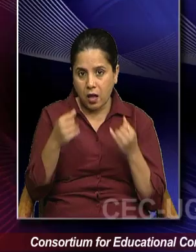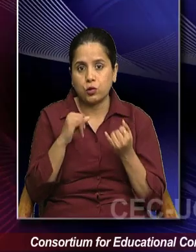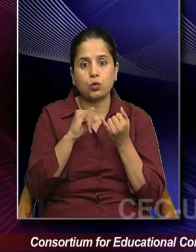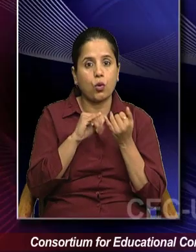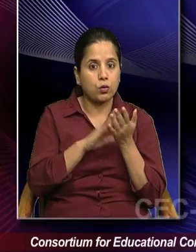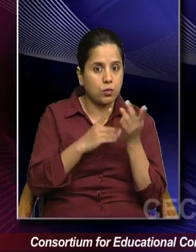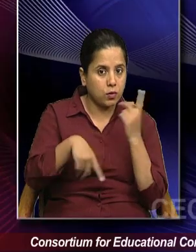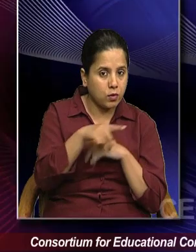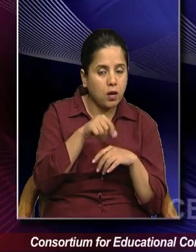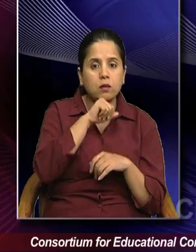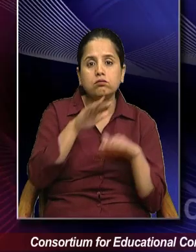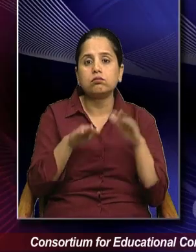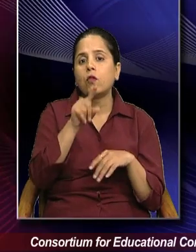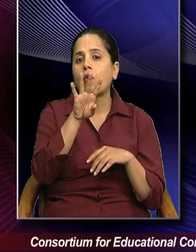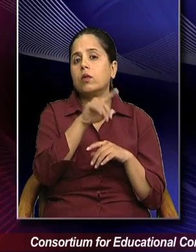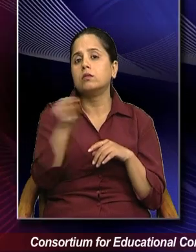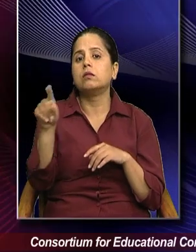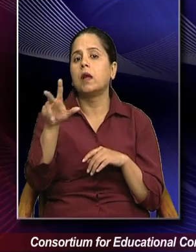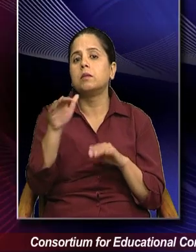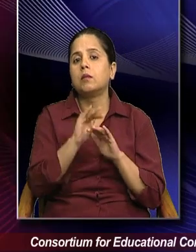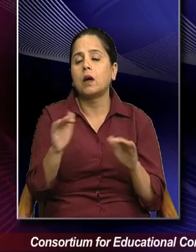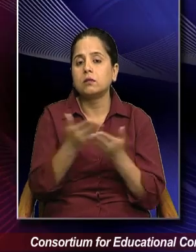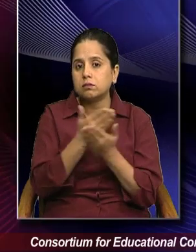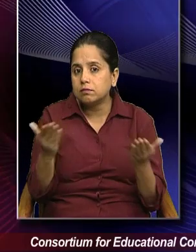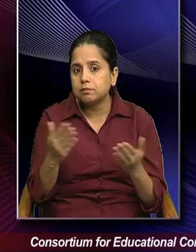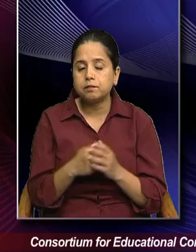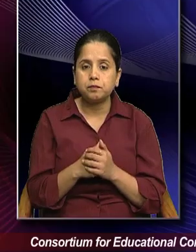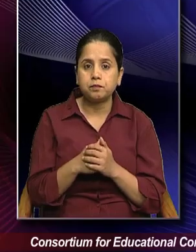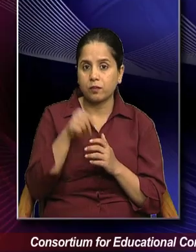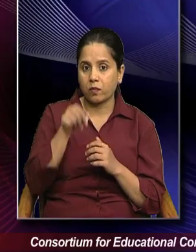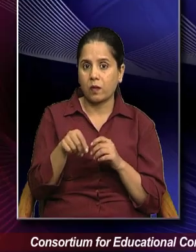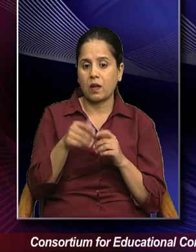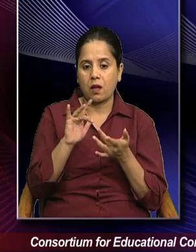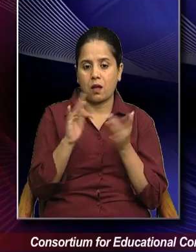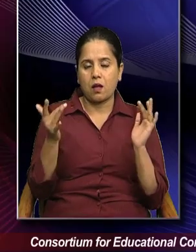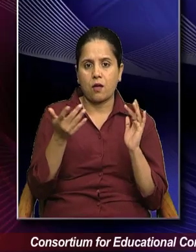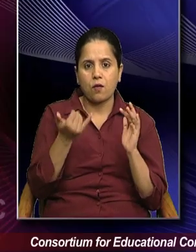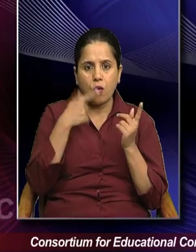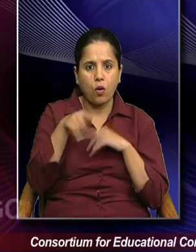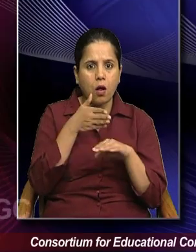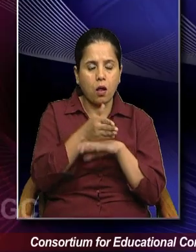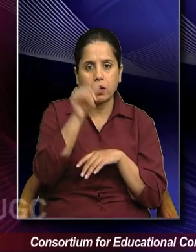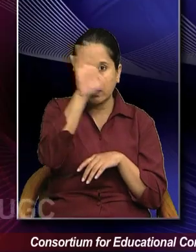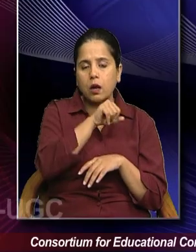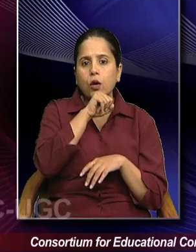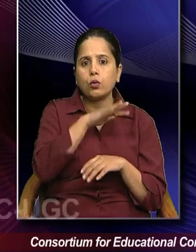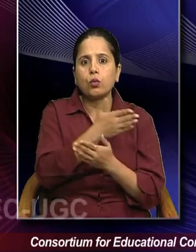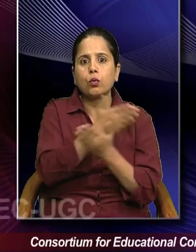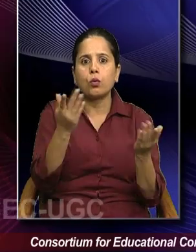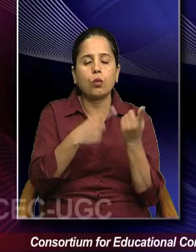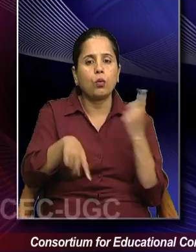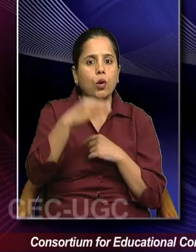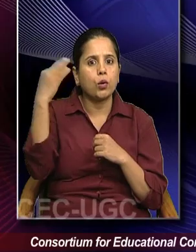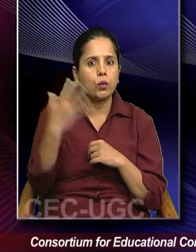in adolescents. In the digital world hurting India's youth,